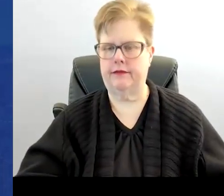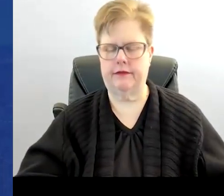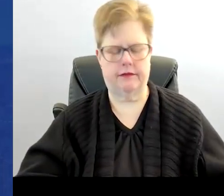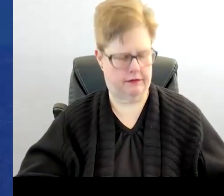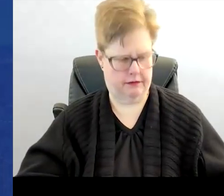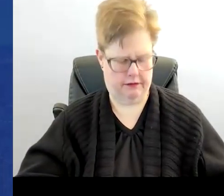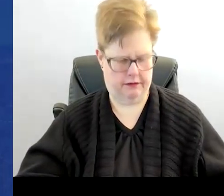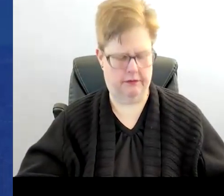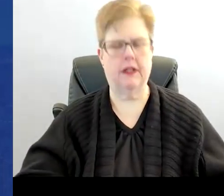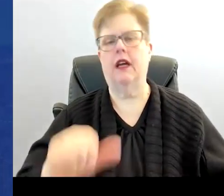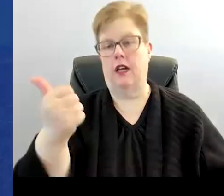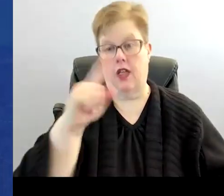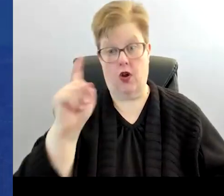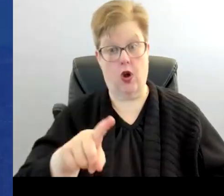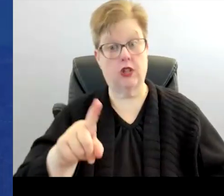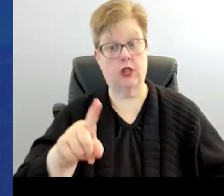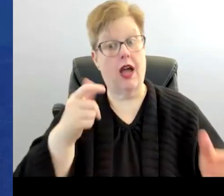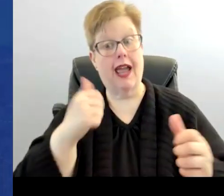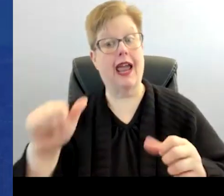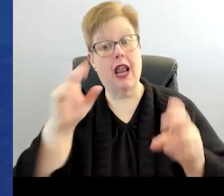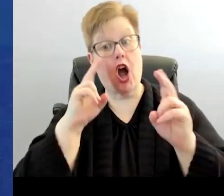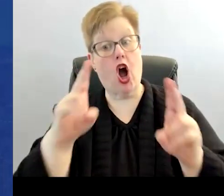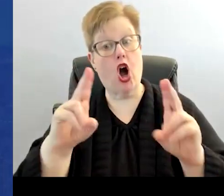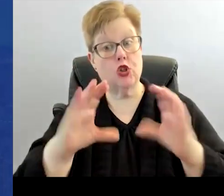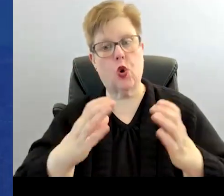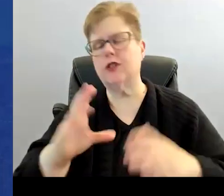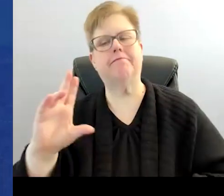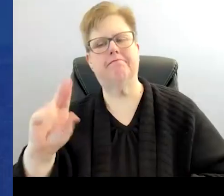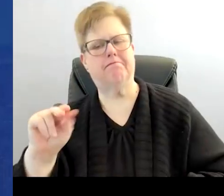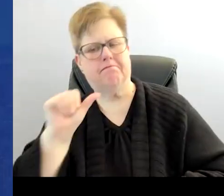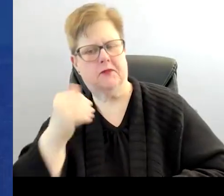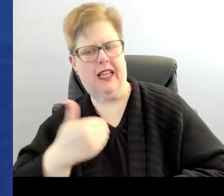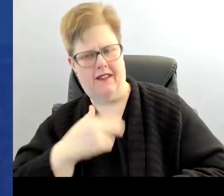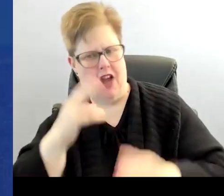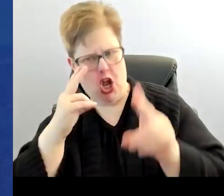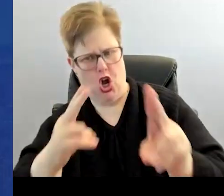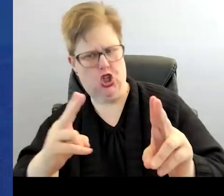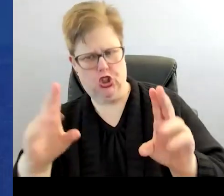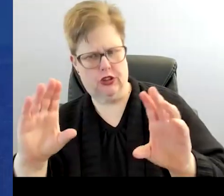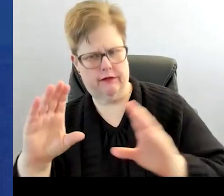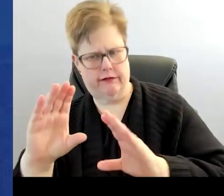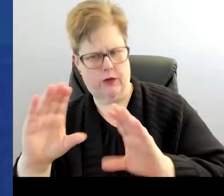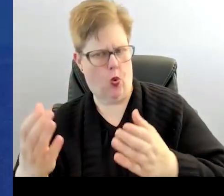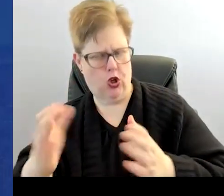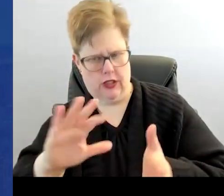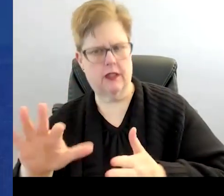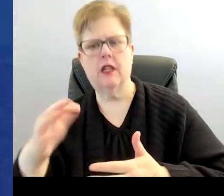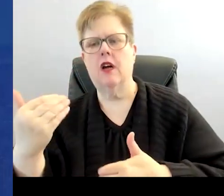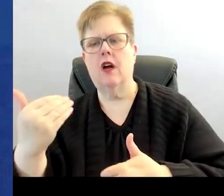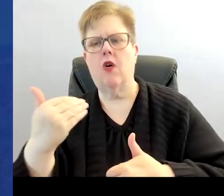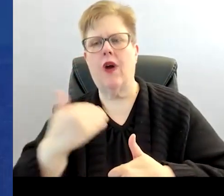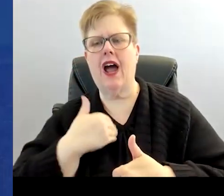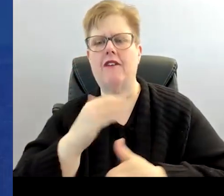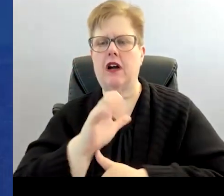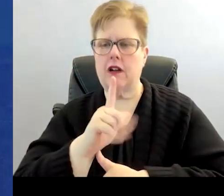Another question, are there honors courses? No, we do not have honors courses. And we have clubs